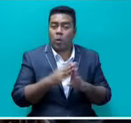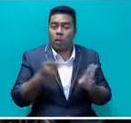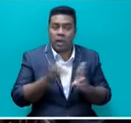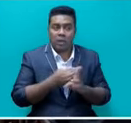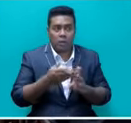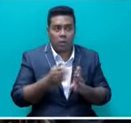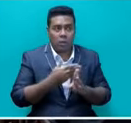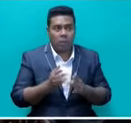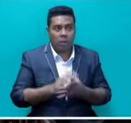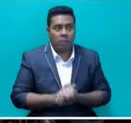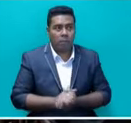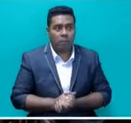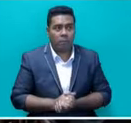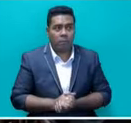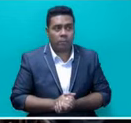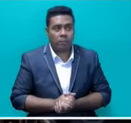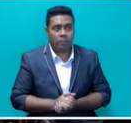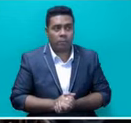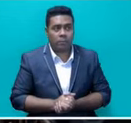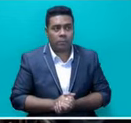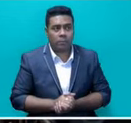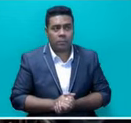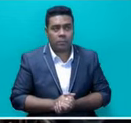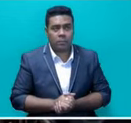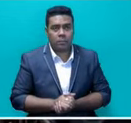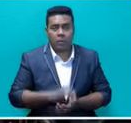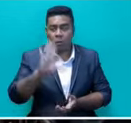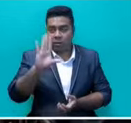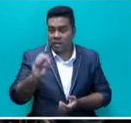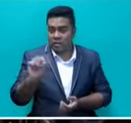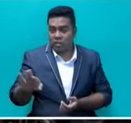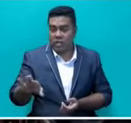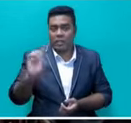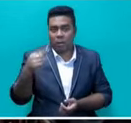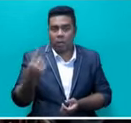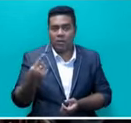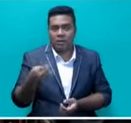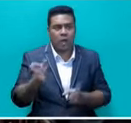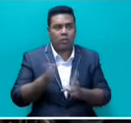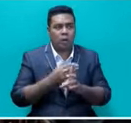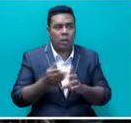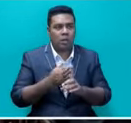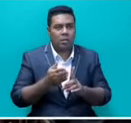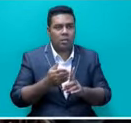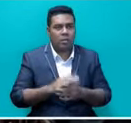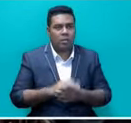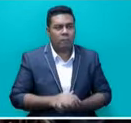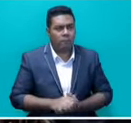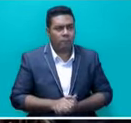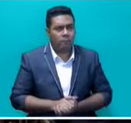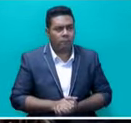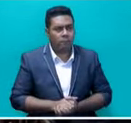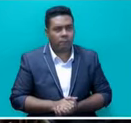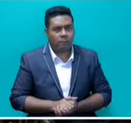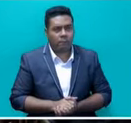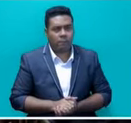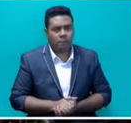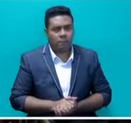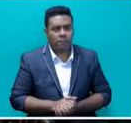is a sexual assault. No. Sir, when you touch someone, it's an assault. Just to clarify. All right. You asked